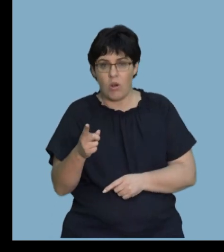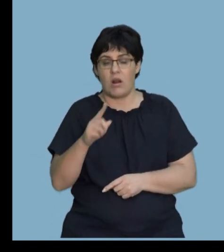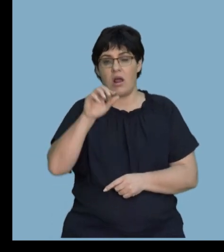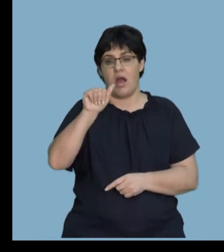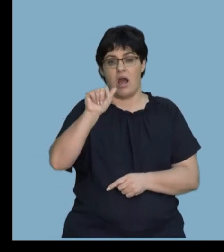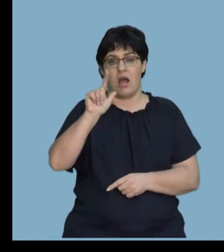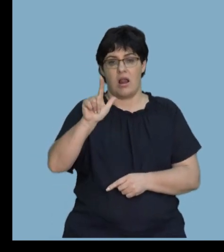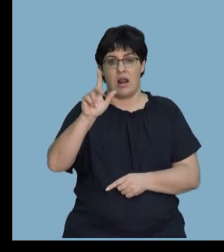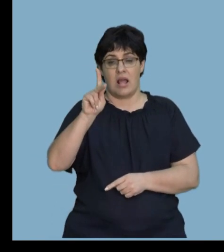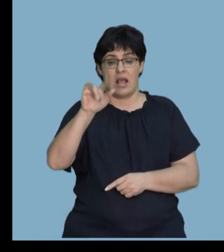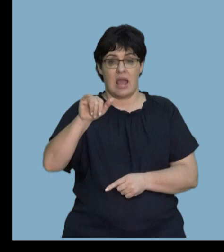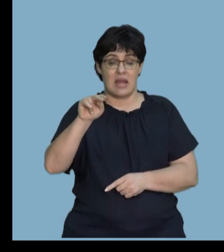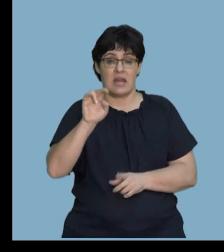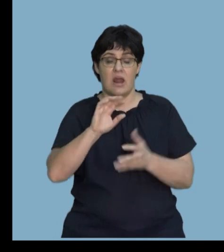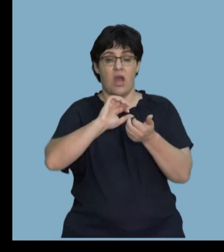the formula